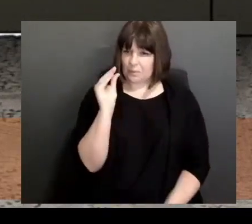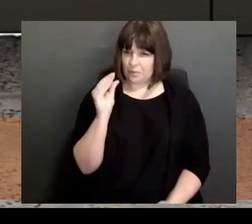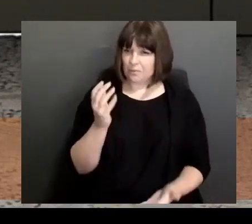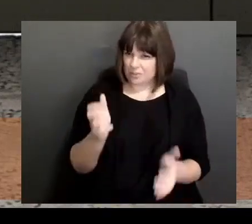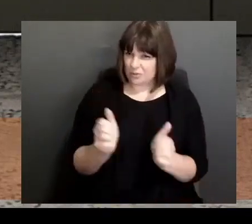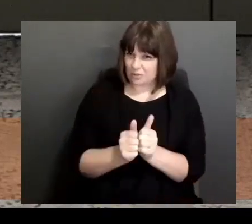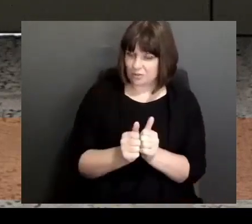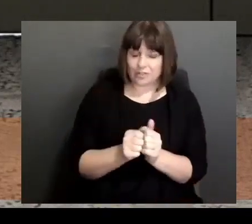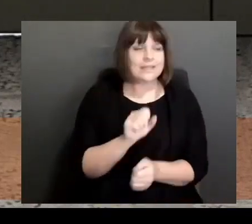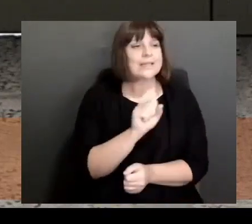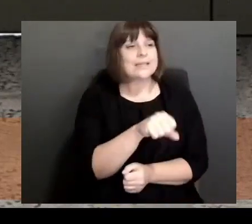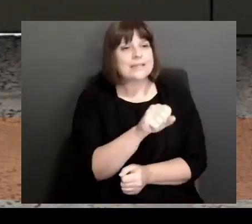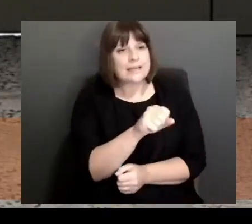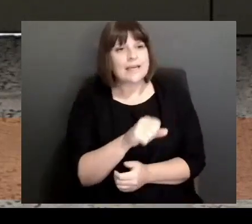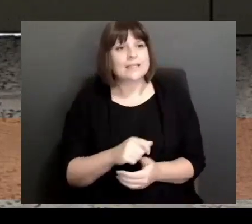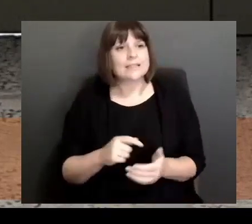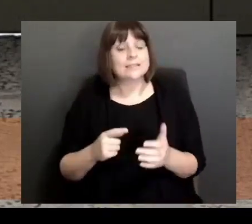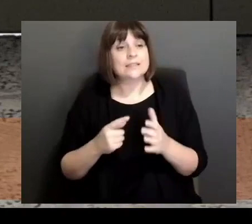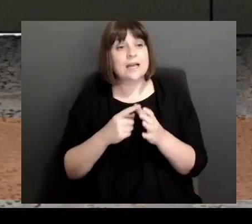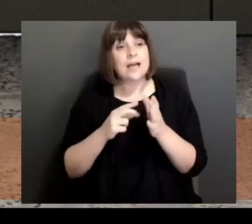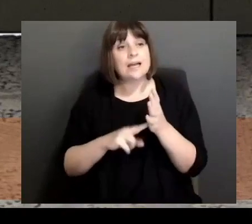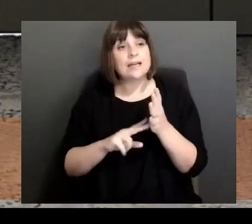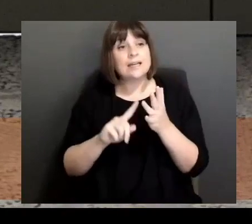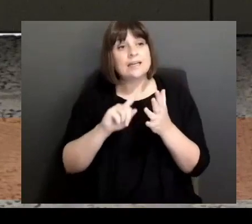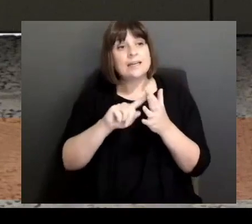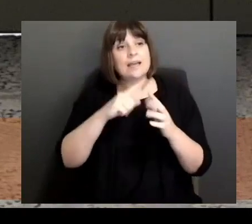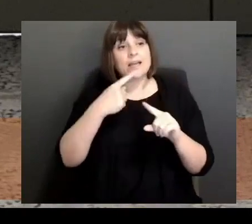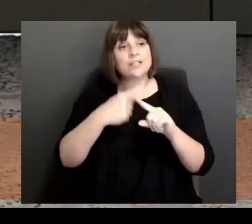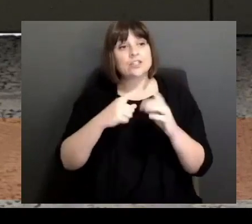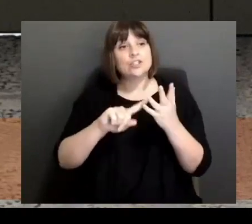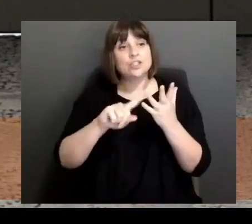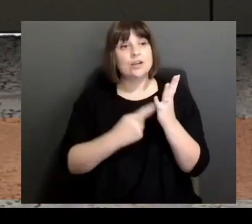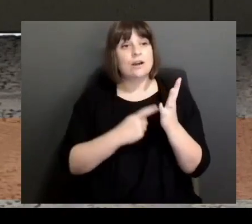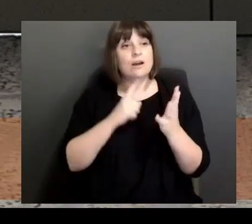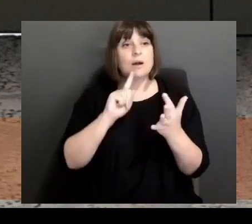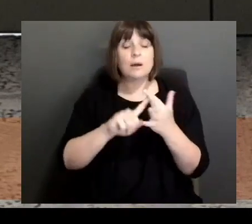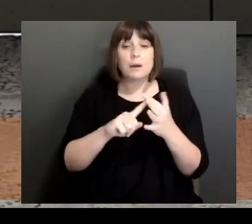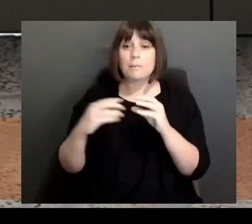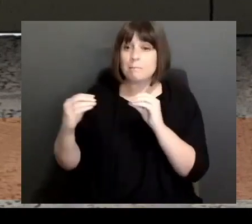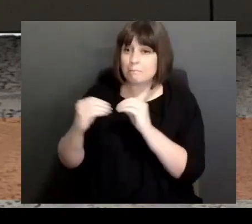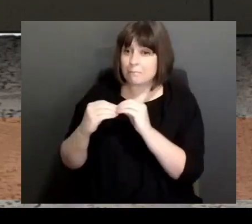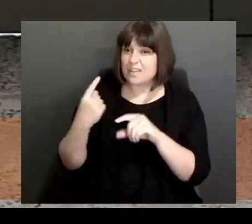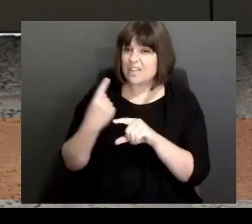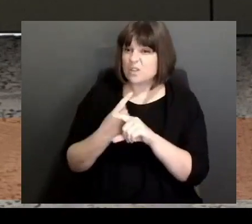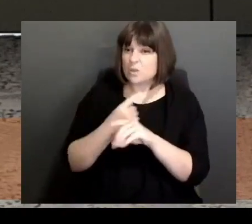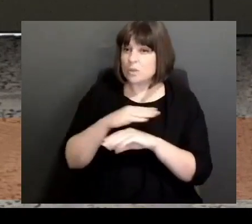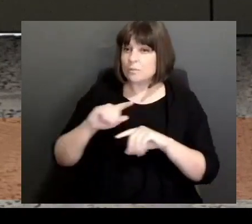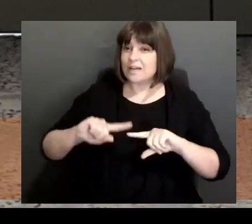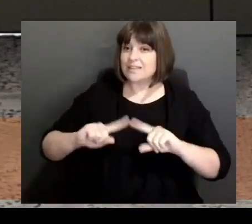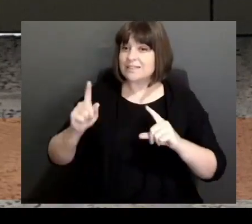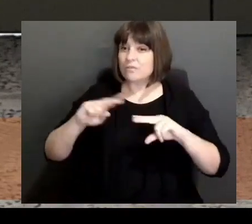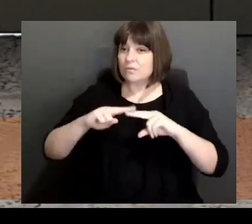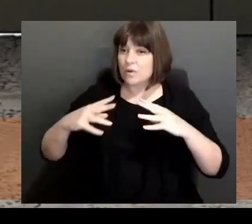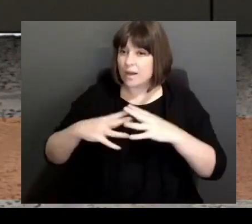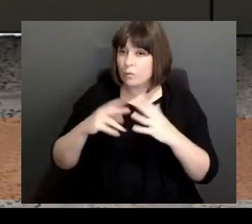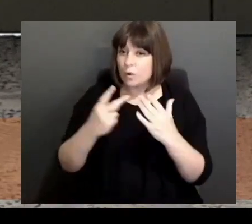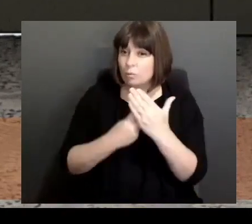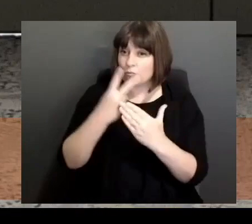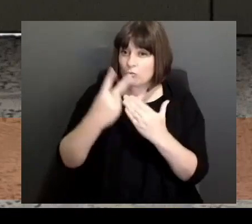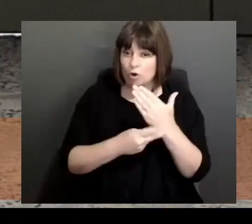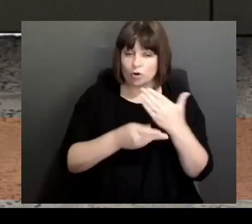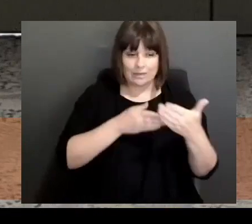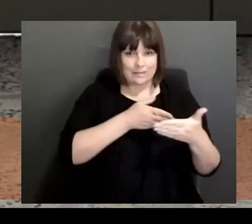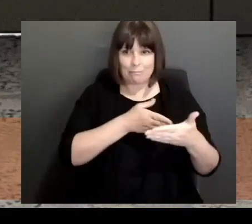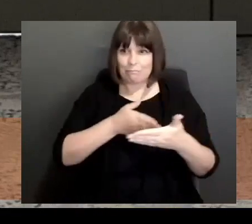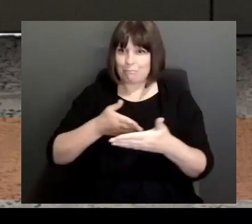also refers to a number of broader self-determination frameworks and programs and barriers that exist for full